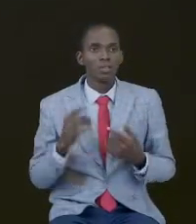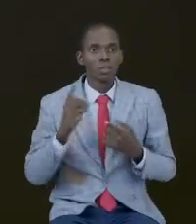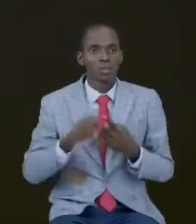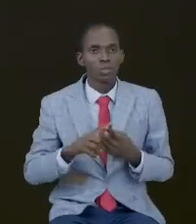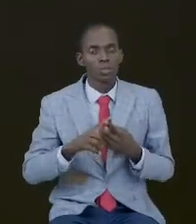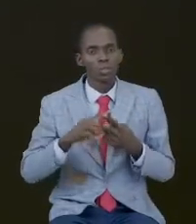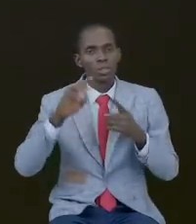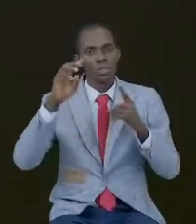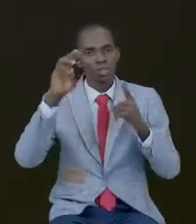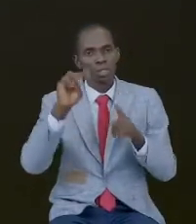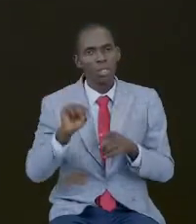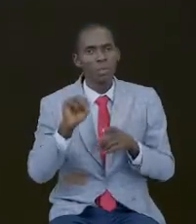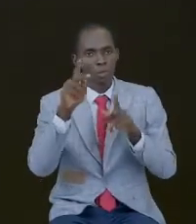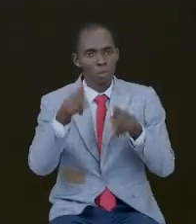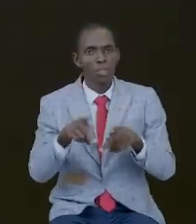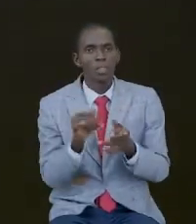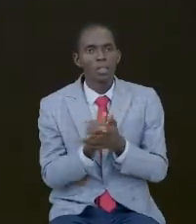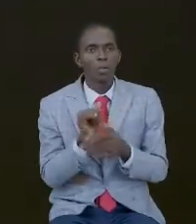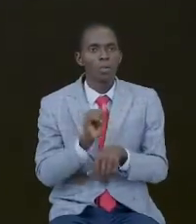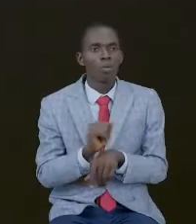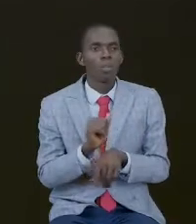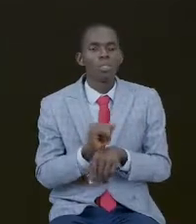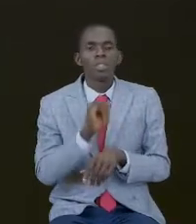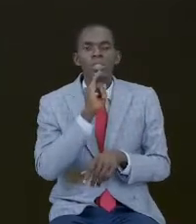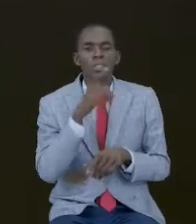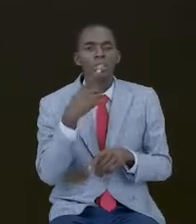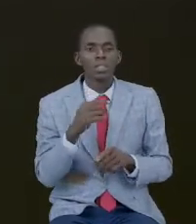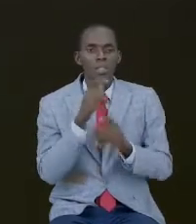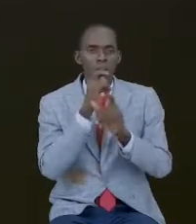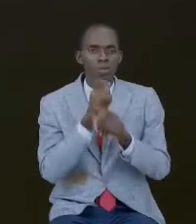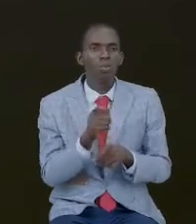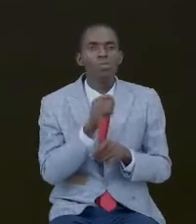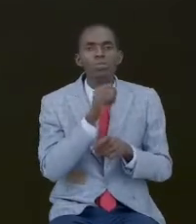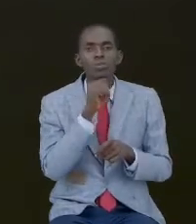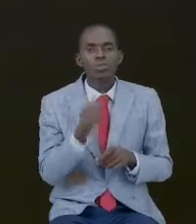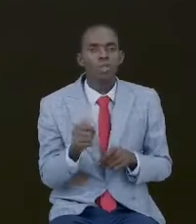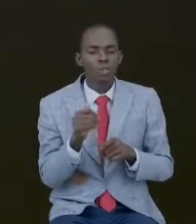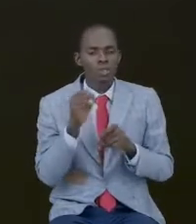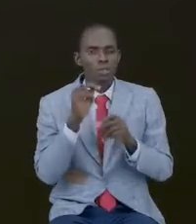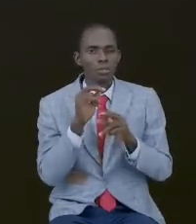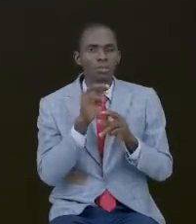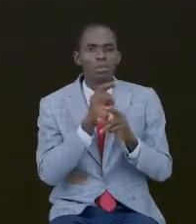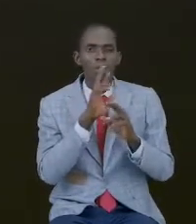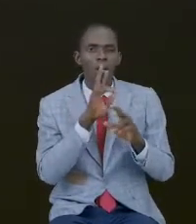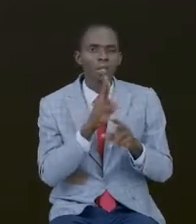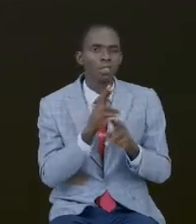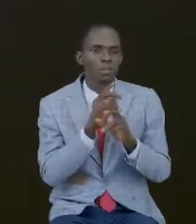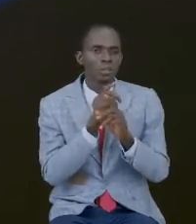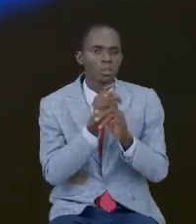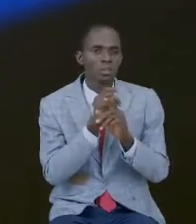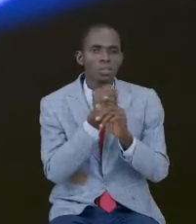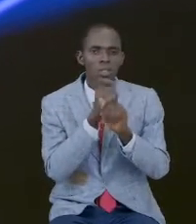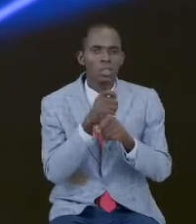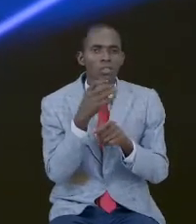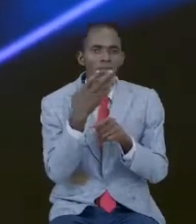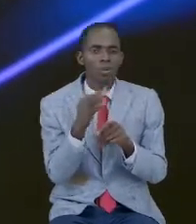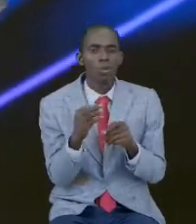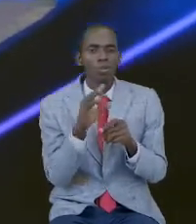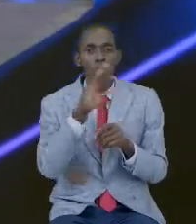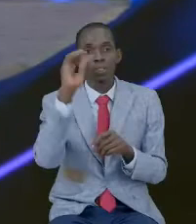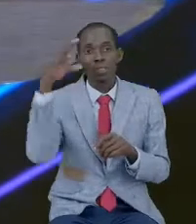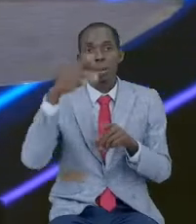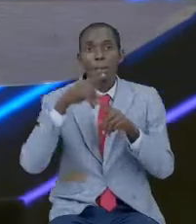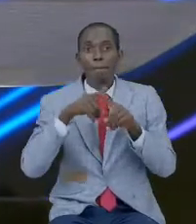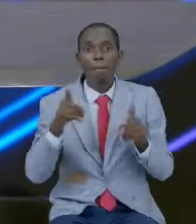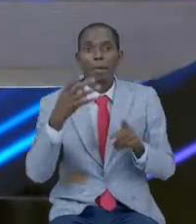that walketh is the reward not reckoned of grace, but of debt. Then in verse